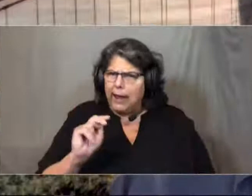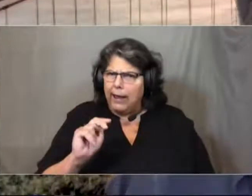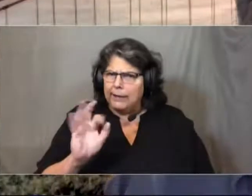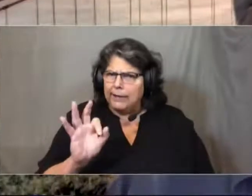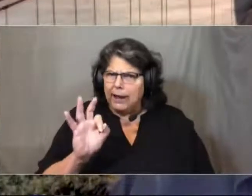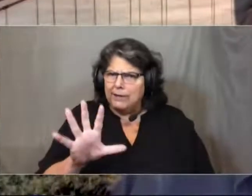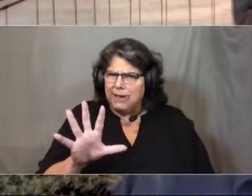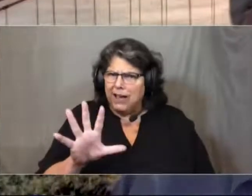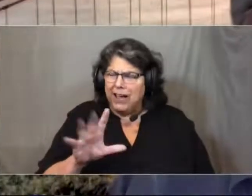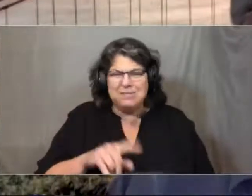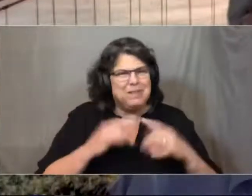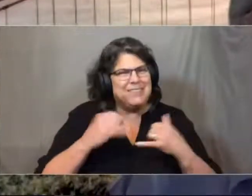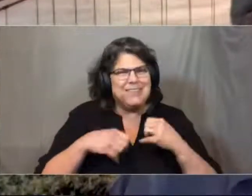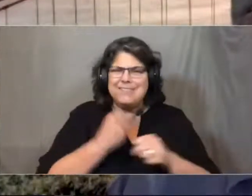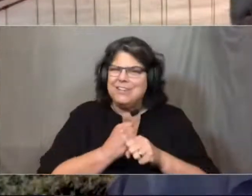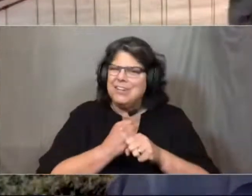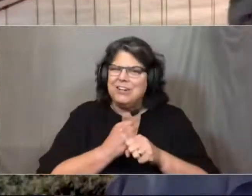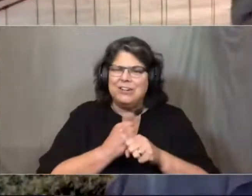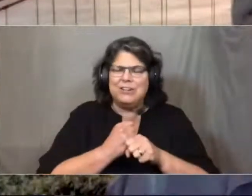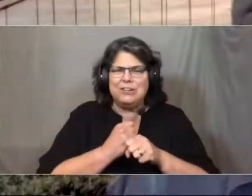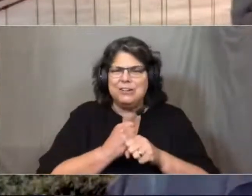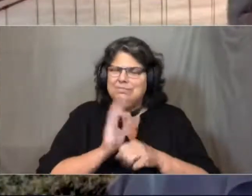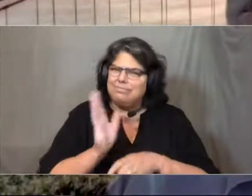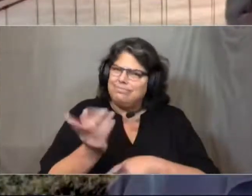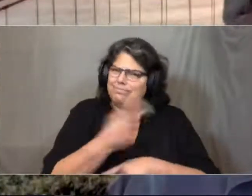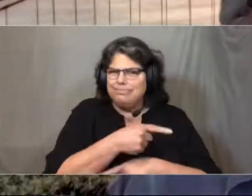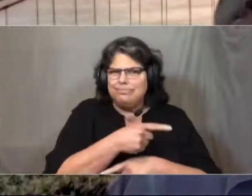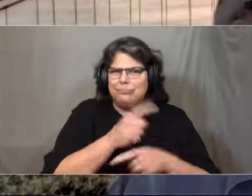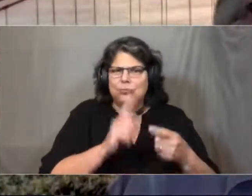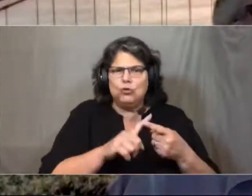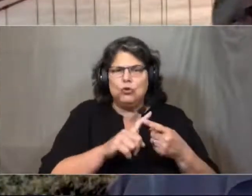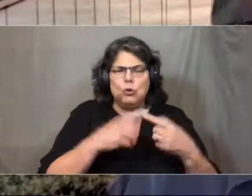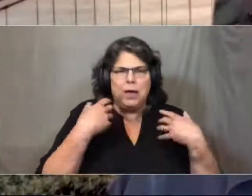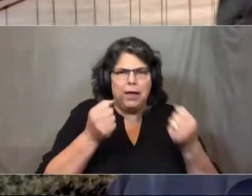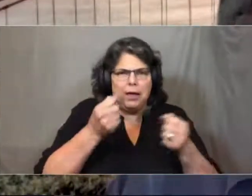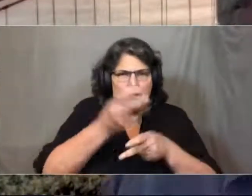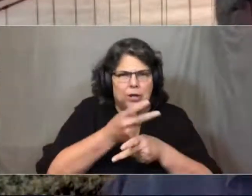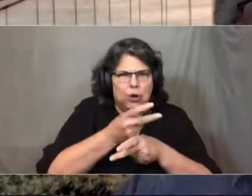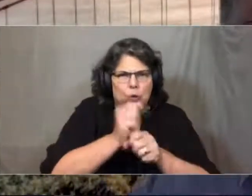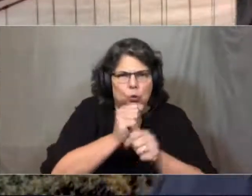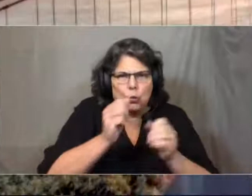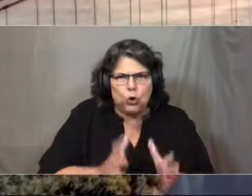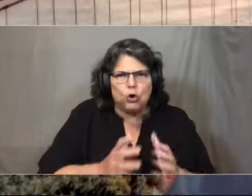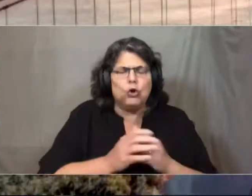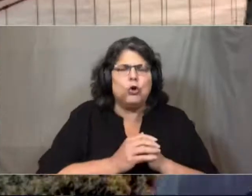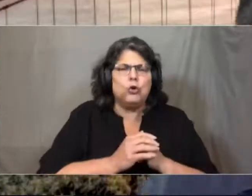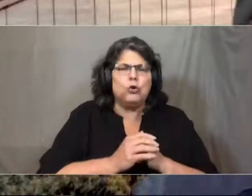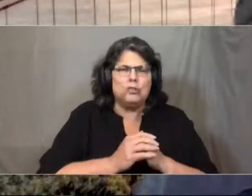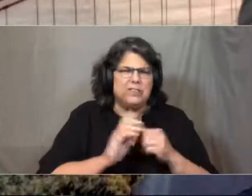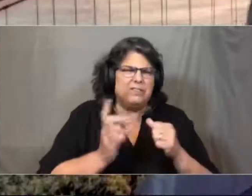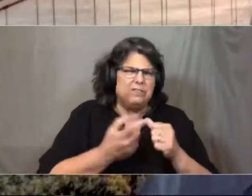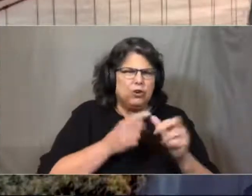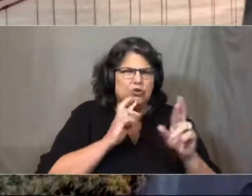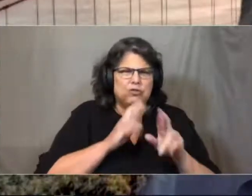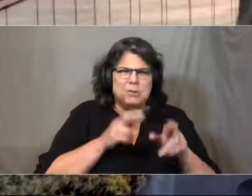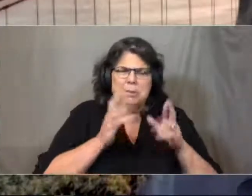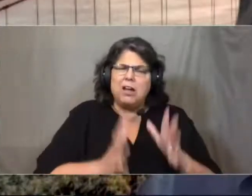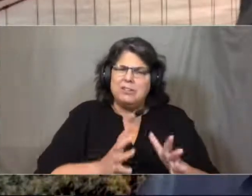reserved this year for healthcare workers and front first responders. And